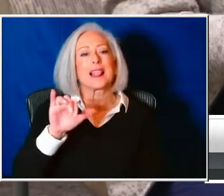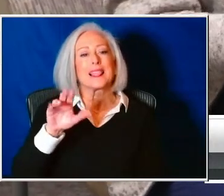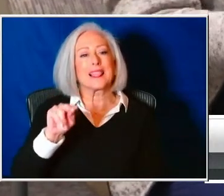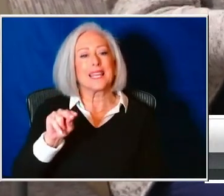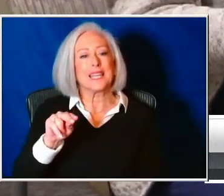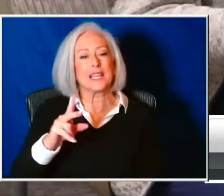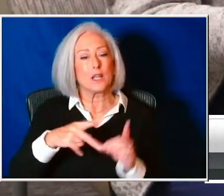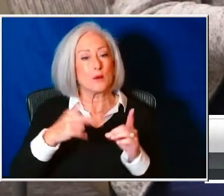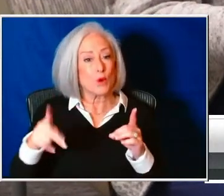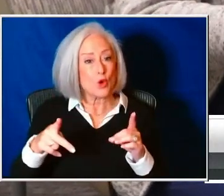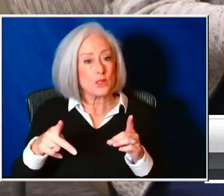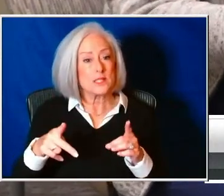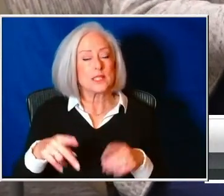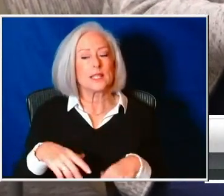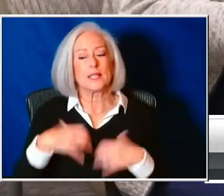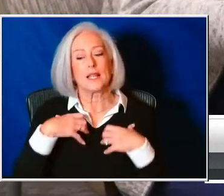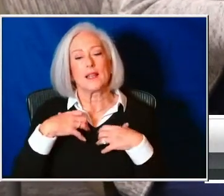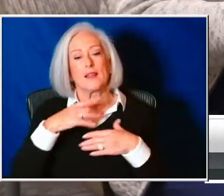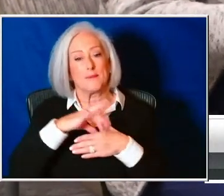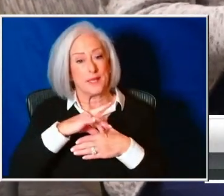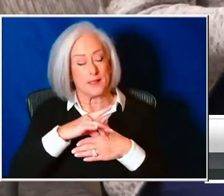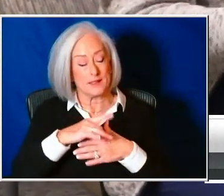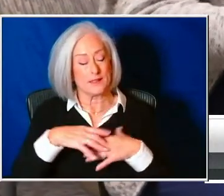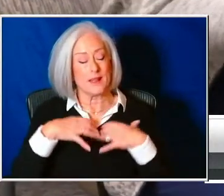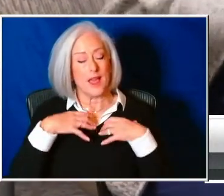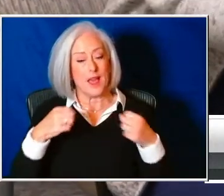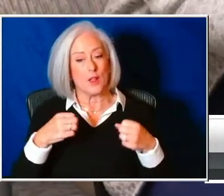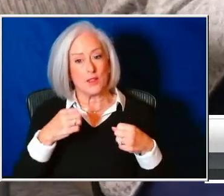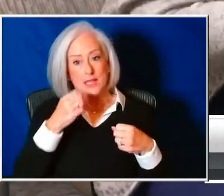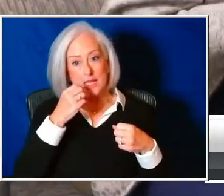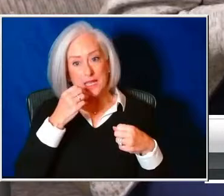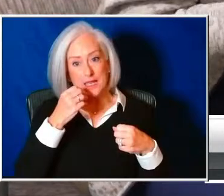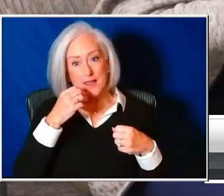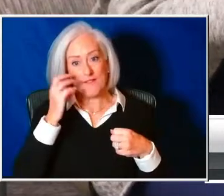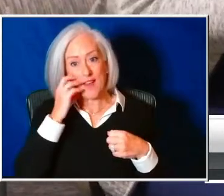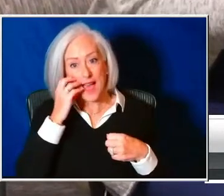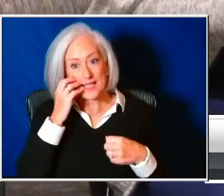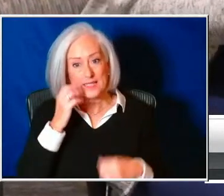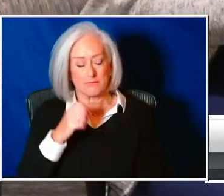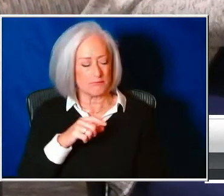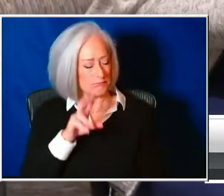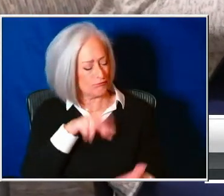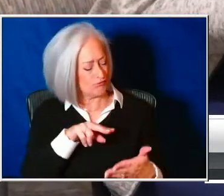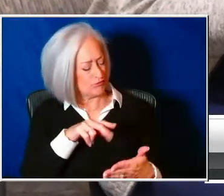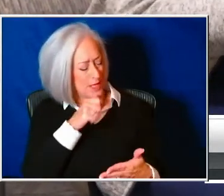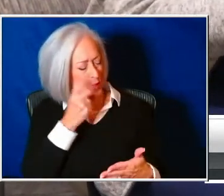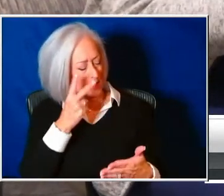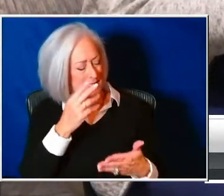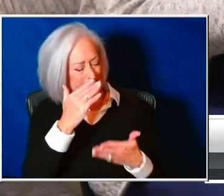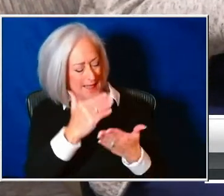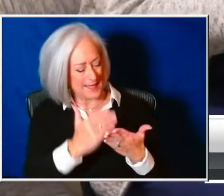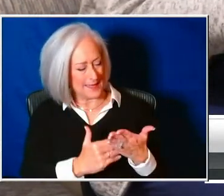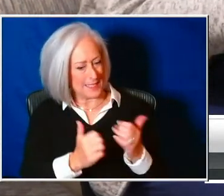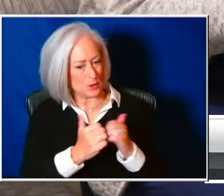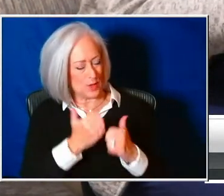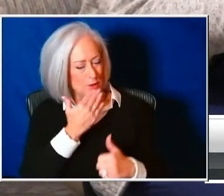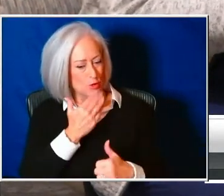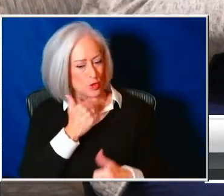good quality carbohydrates. That I don't see sugar on the list I here. know. We did leave that part